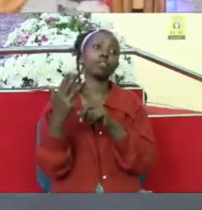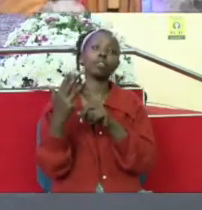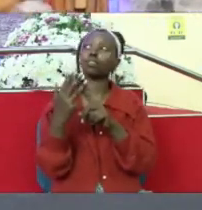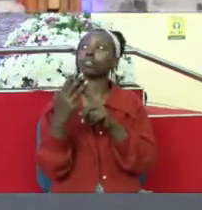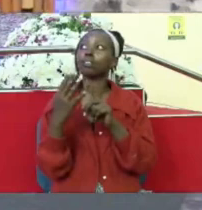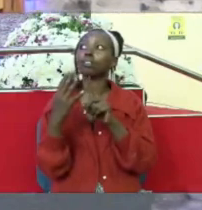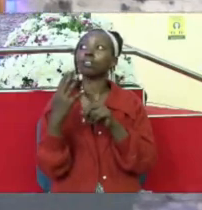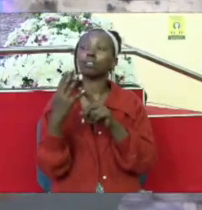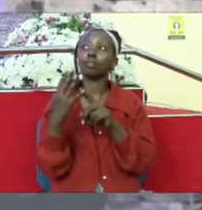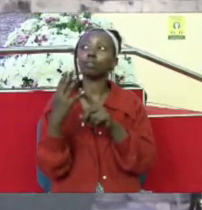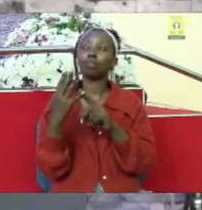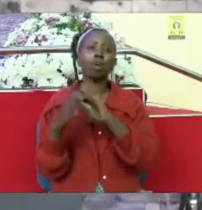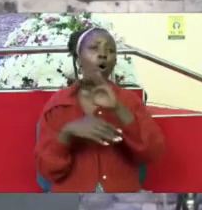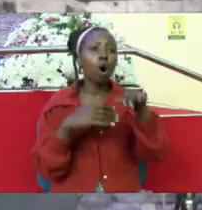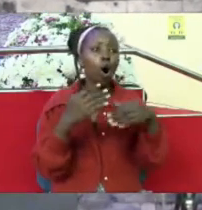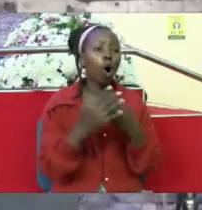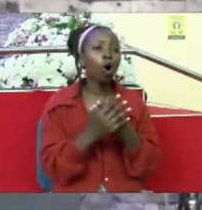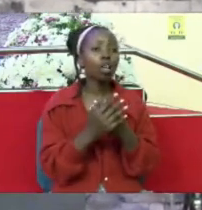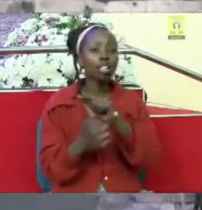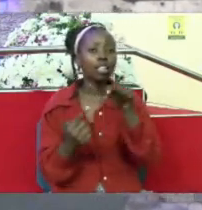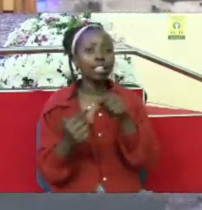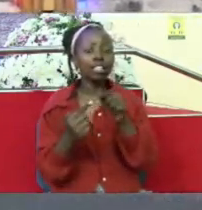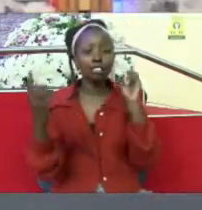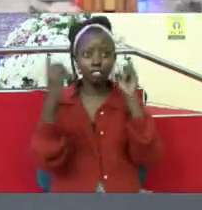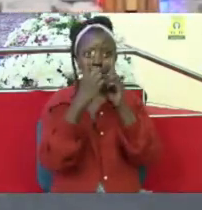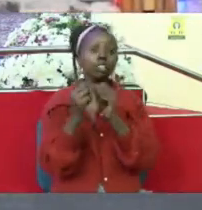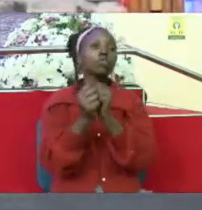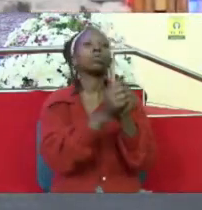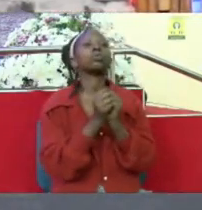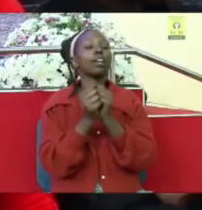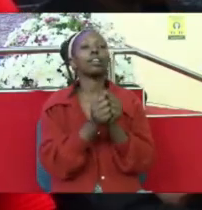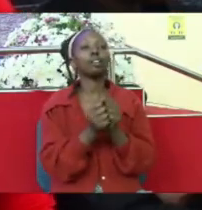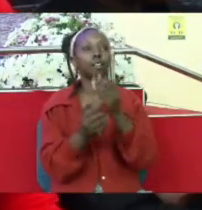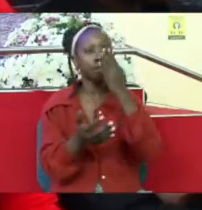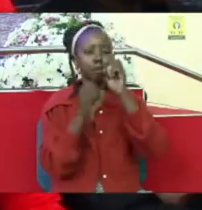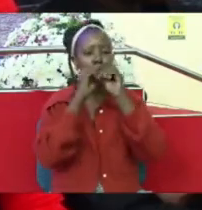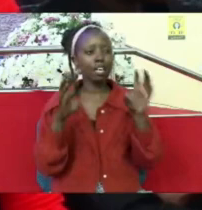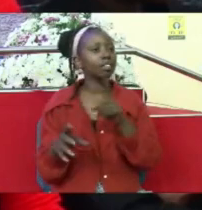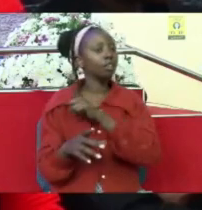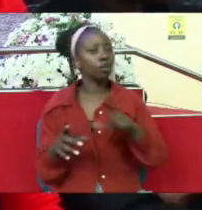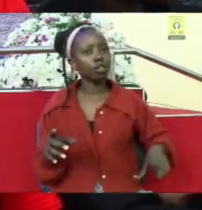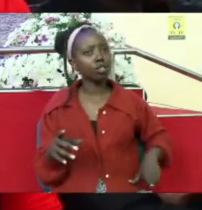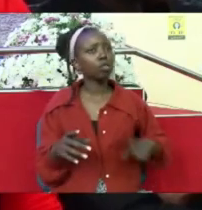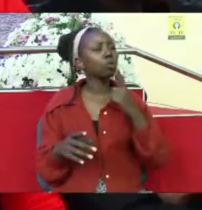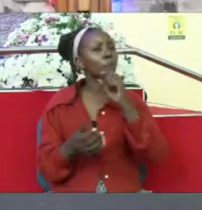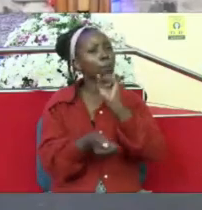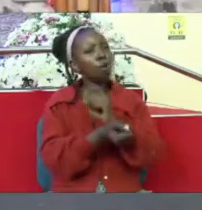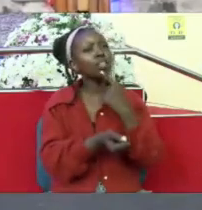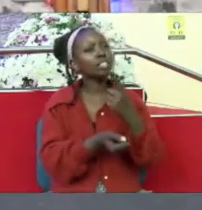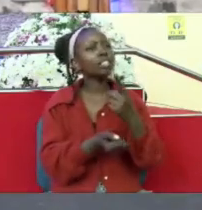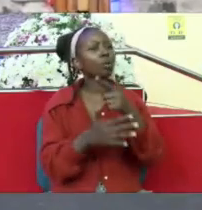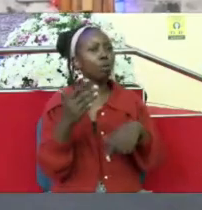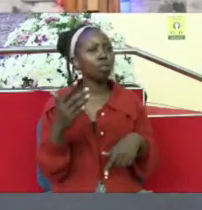are facing it together. Hii yote tunaenda kwa pamoja. Blessed be the name of the Lord. Amen. So what is Paul saying? Paula anasema nini? Persecution,